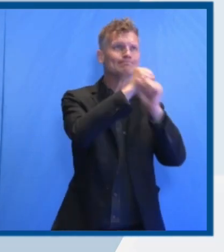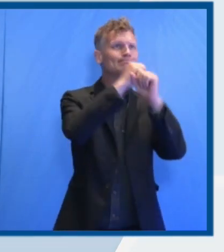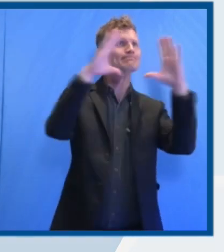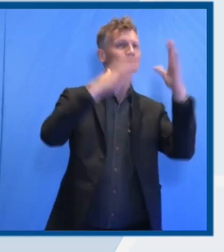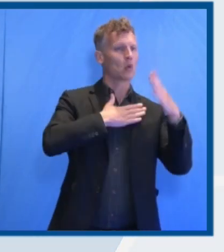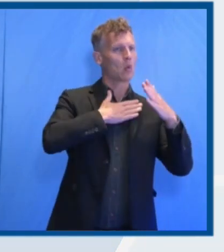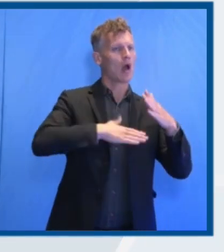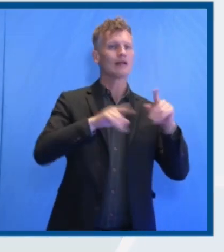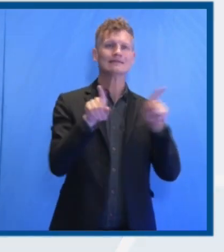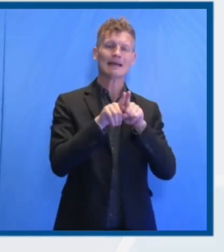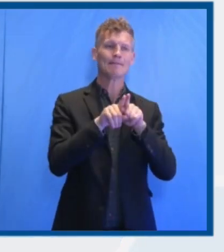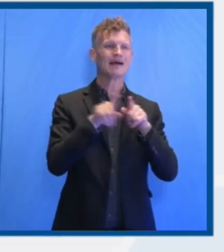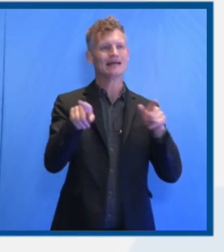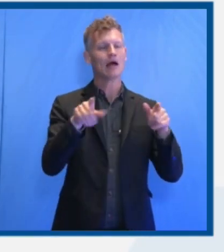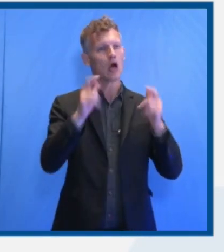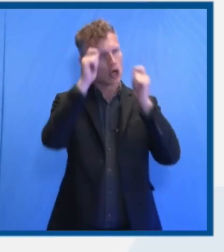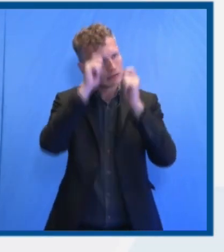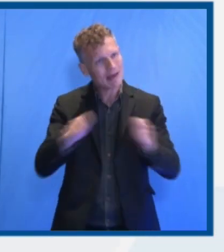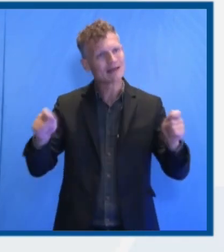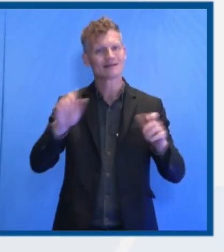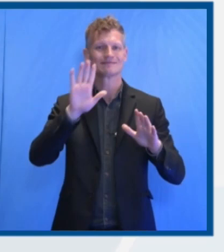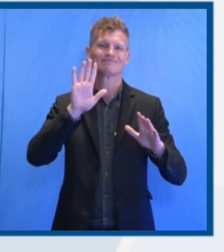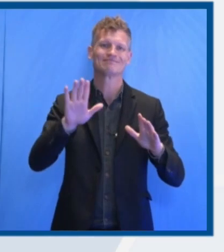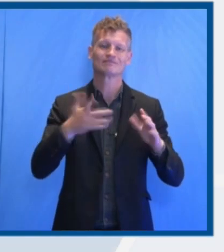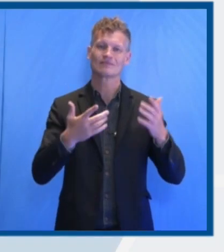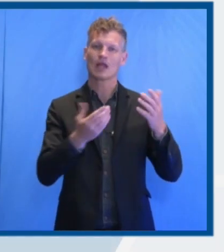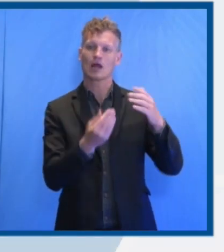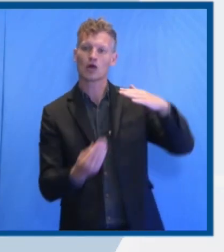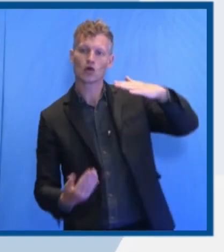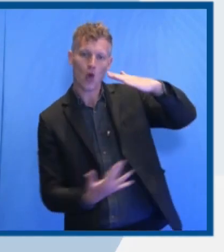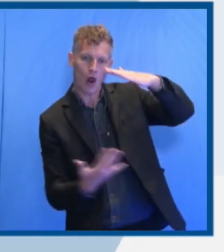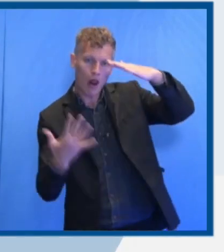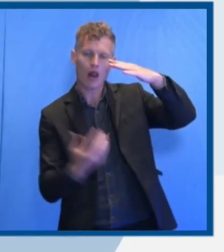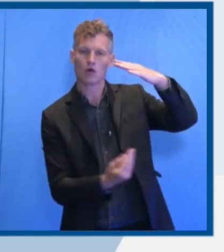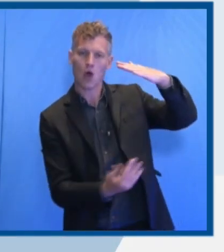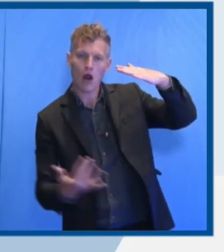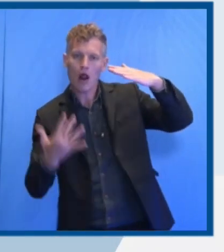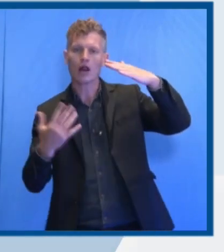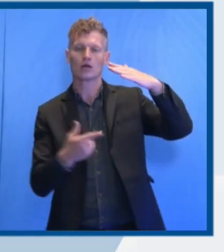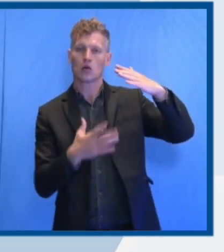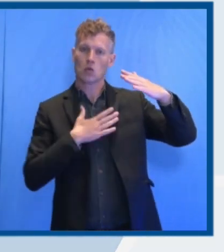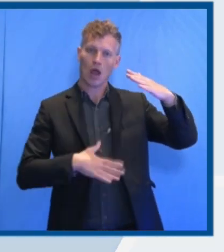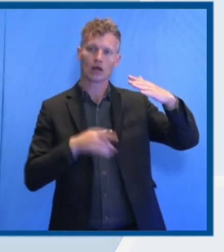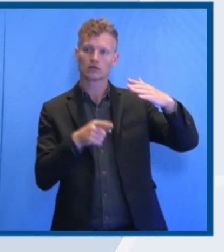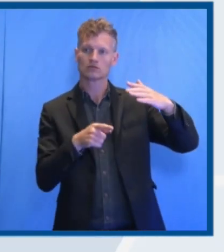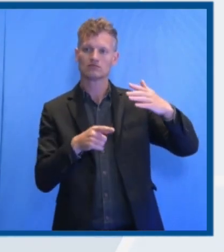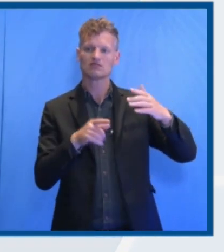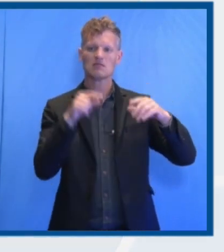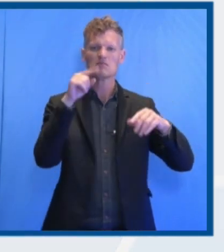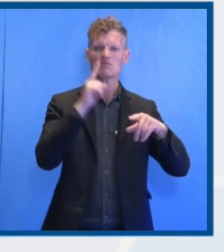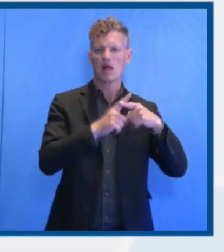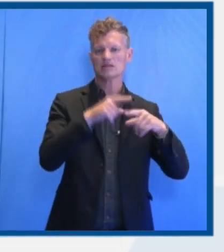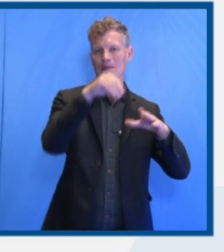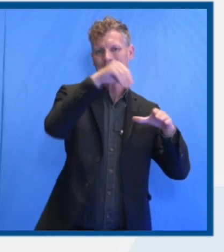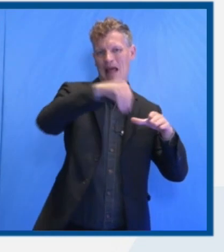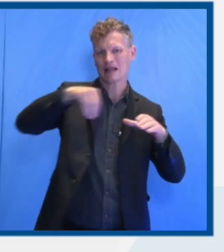get risk reductions on the insurance side, and obviously, tick a lot of boxes on TCFD, TNFD, and all the other